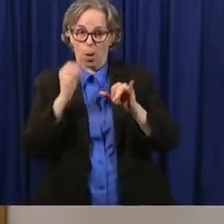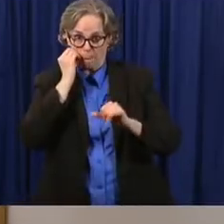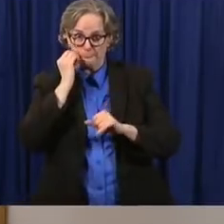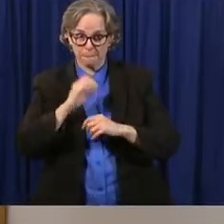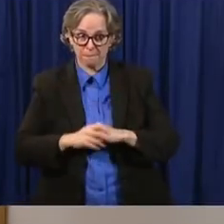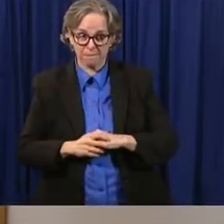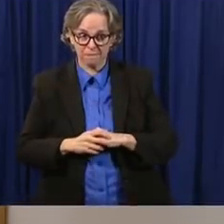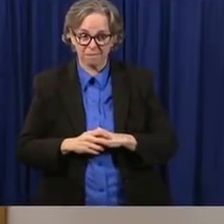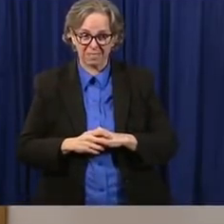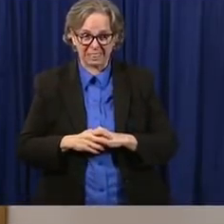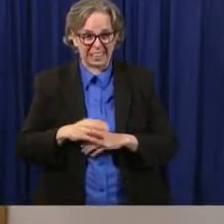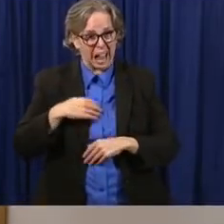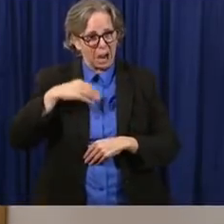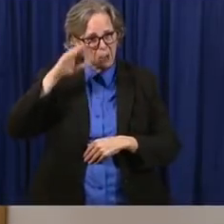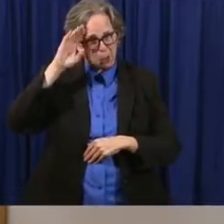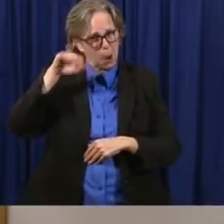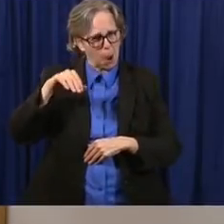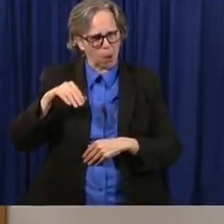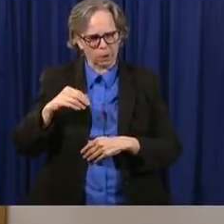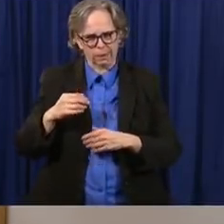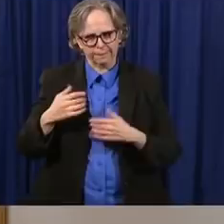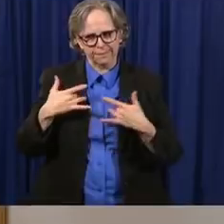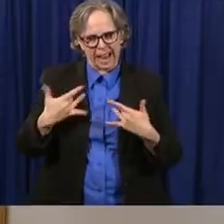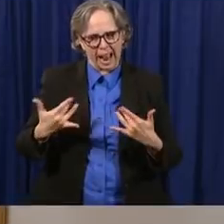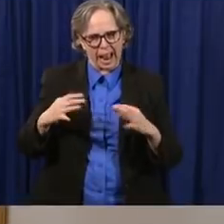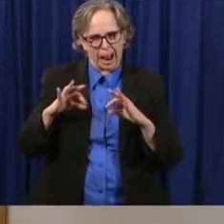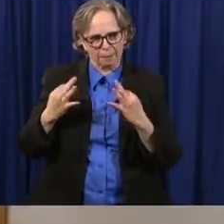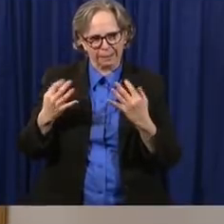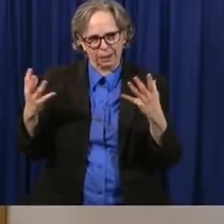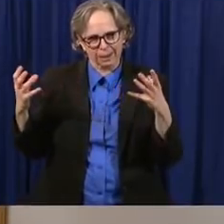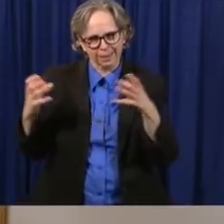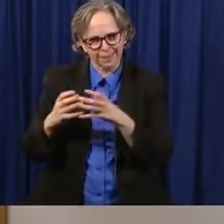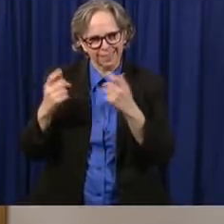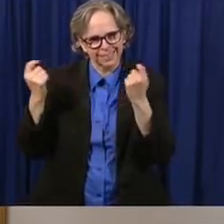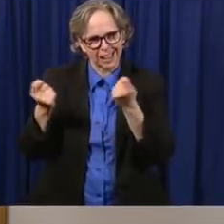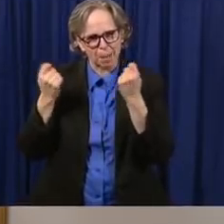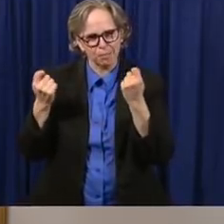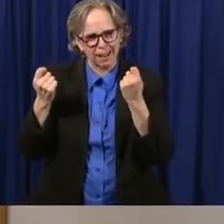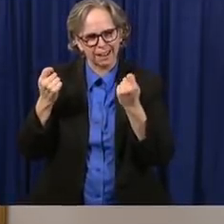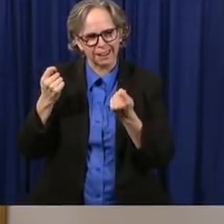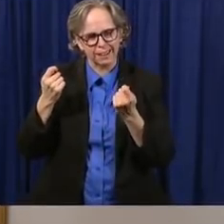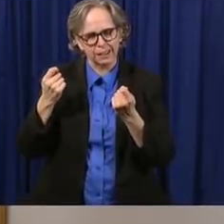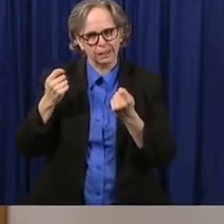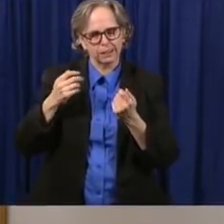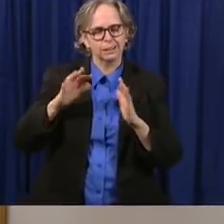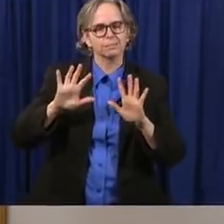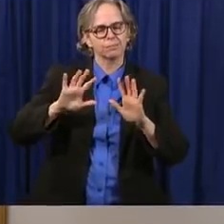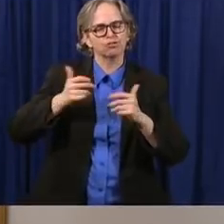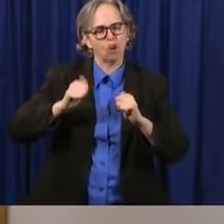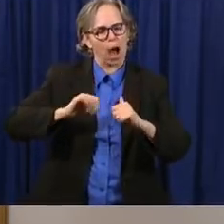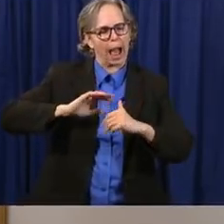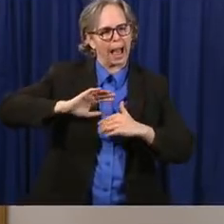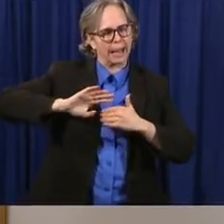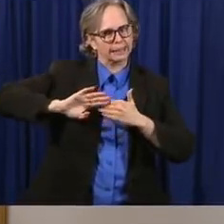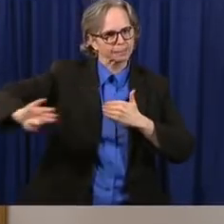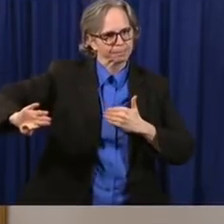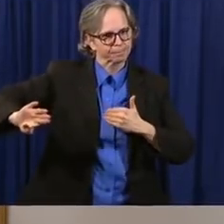normally celebrate, we have to resist that pull, and we have to celebrate,